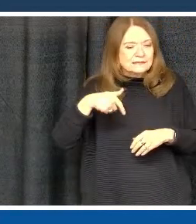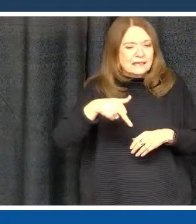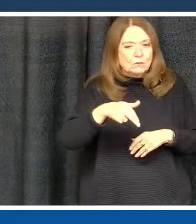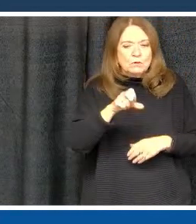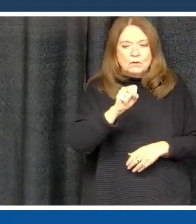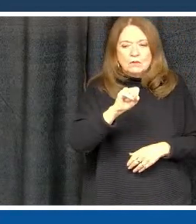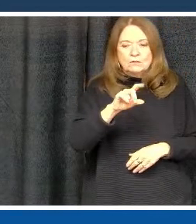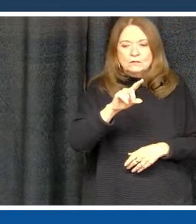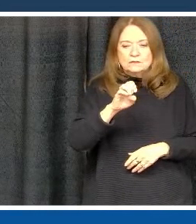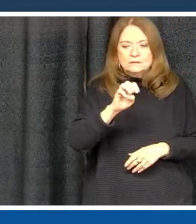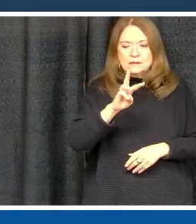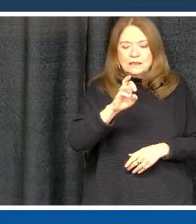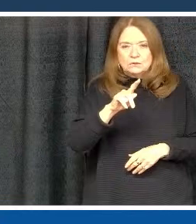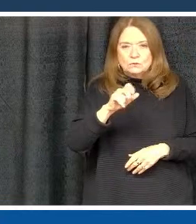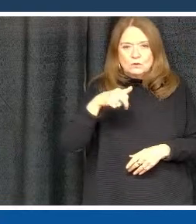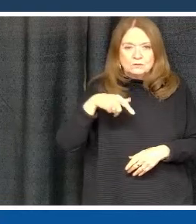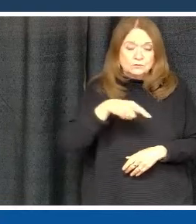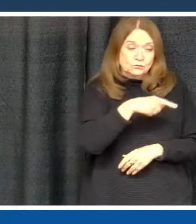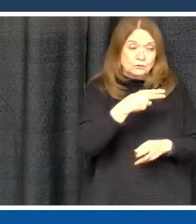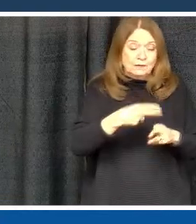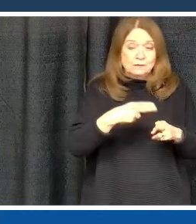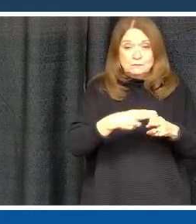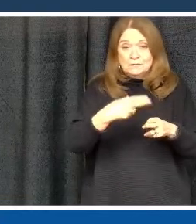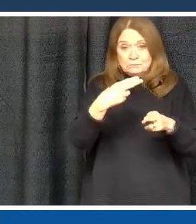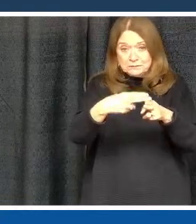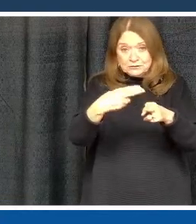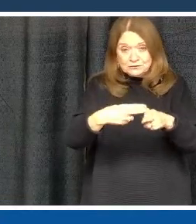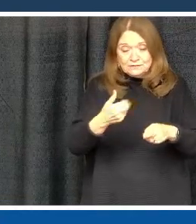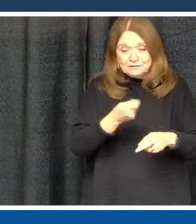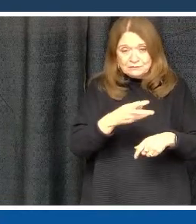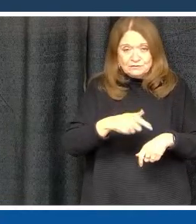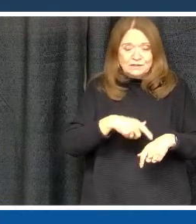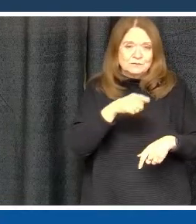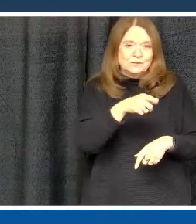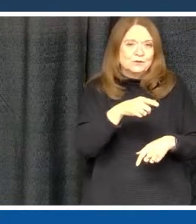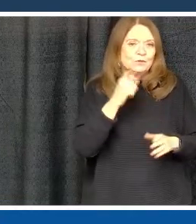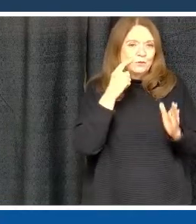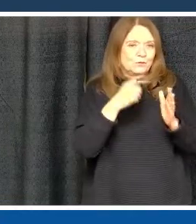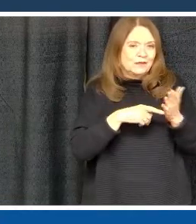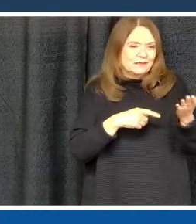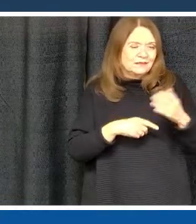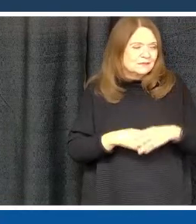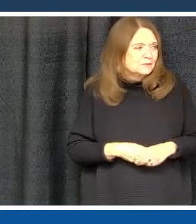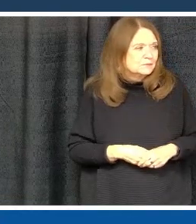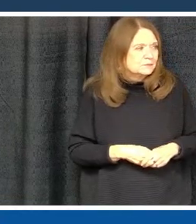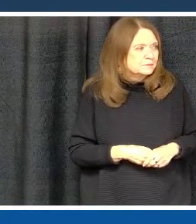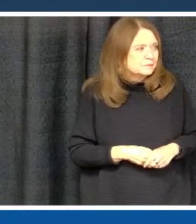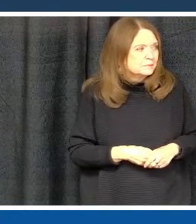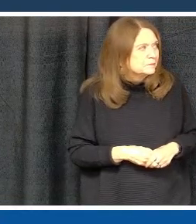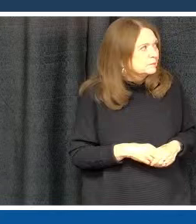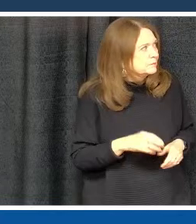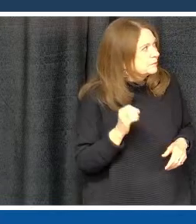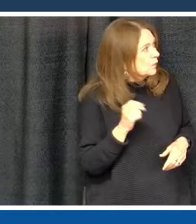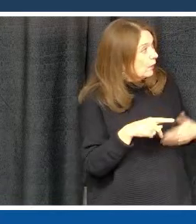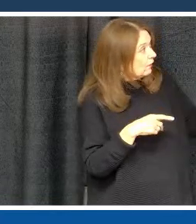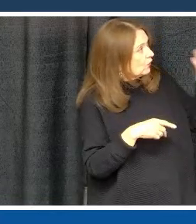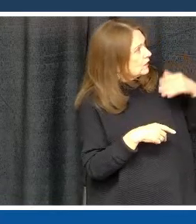some information, your name's been tossed around quite a bit. So you are recognized, please. And there it